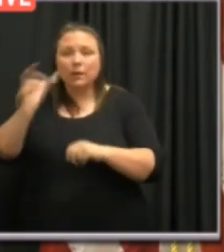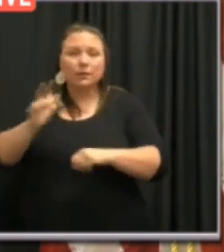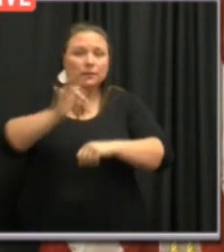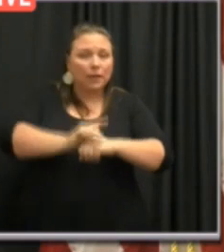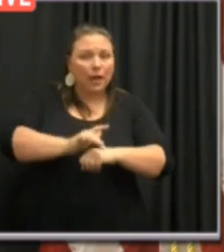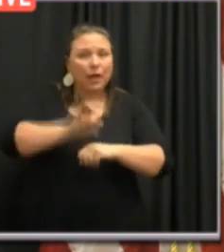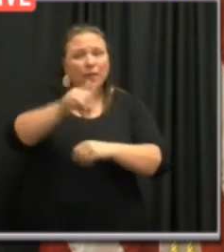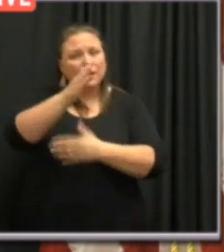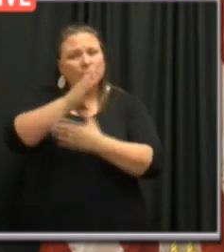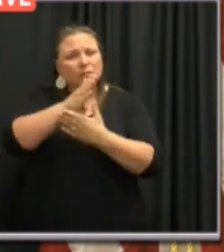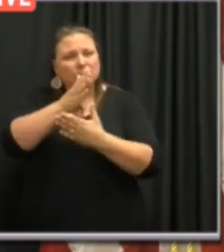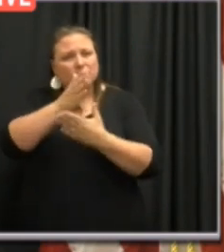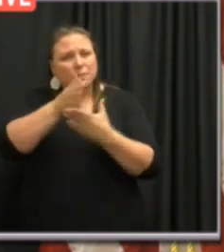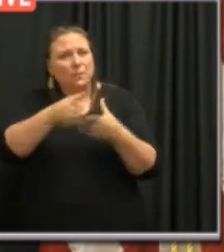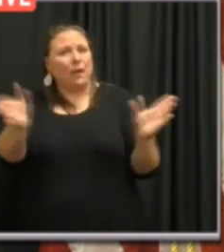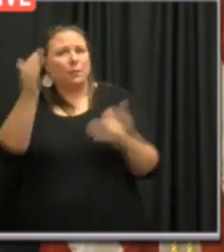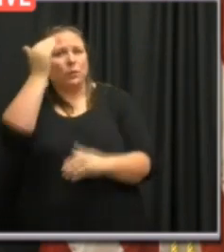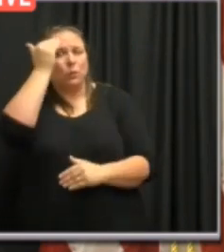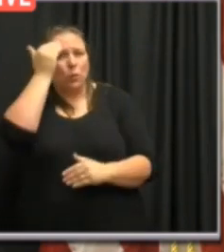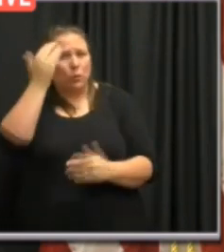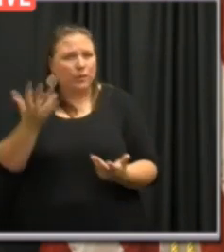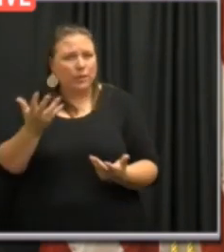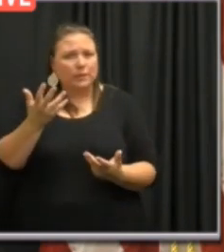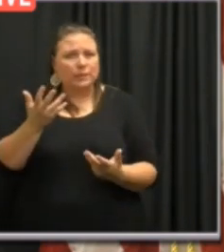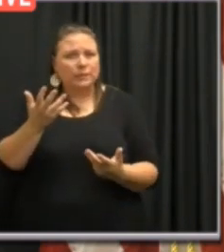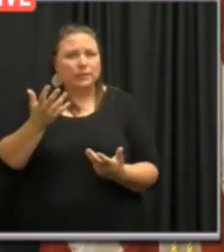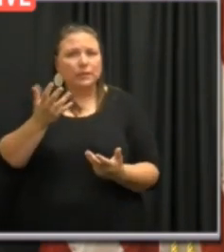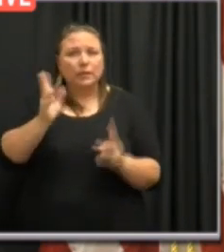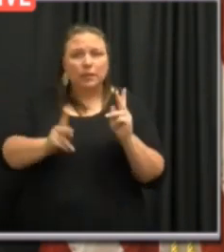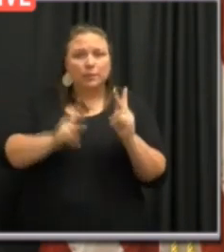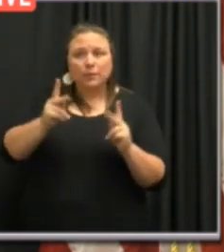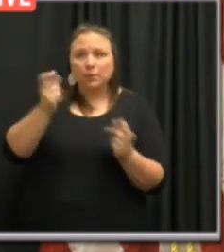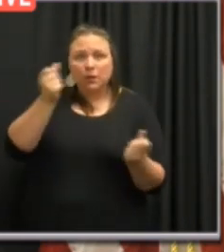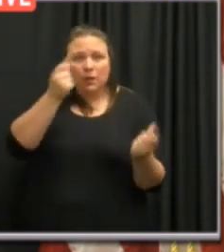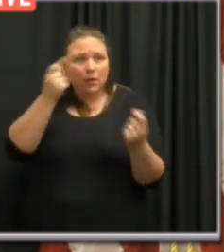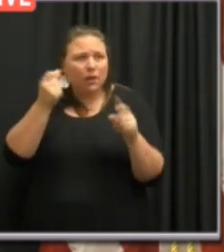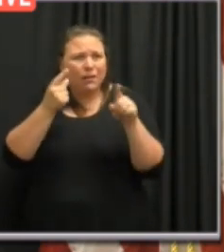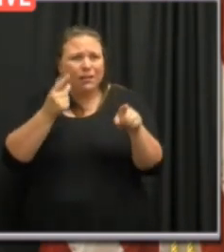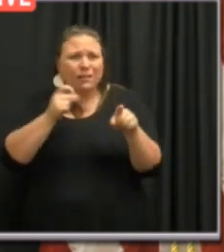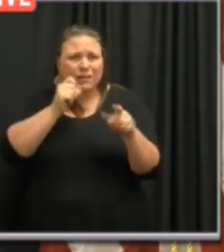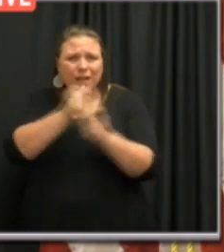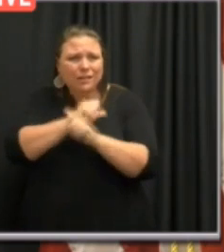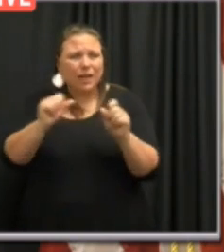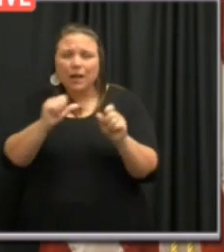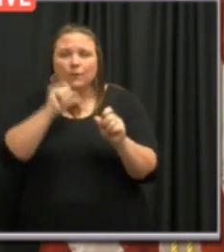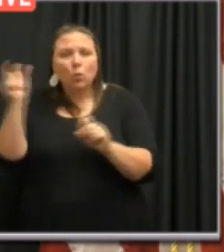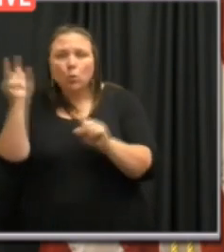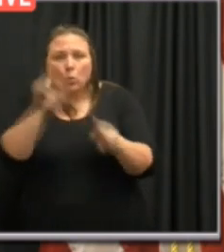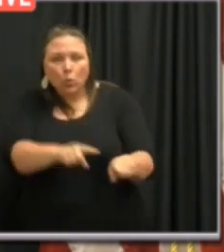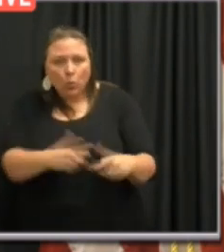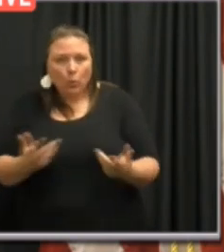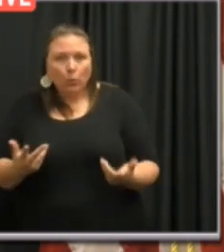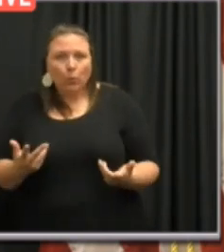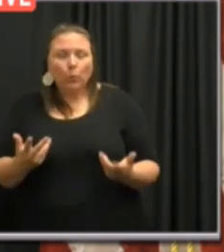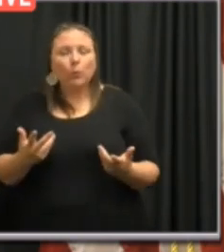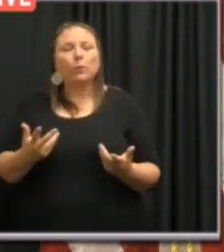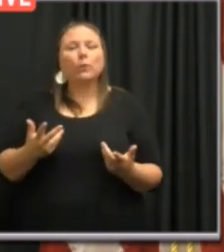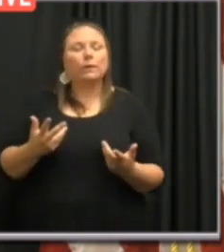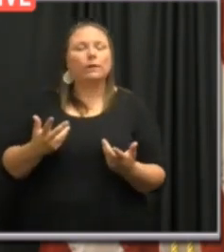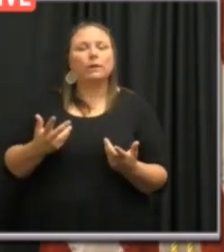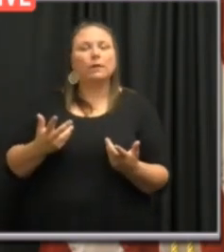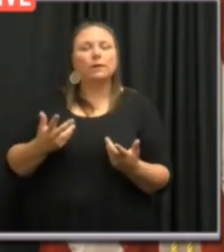notice. Public notice can be involved with people understanding that they're not going to be safe in a particular spot, and that